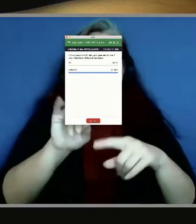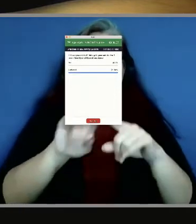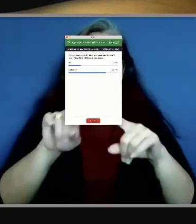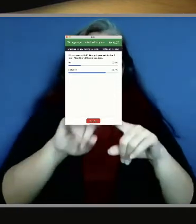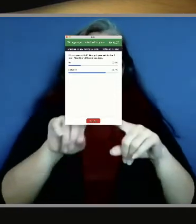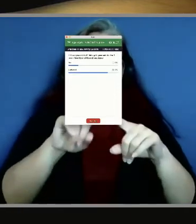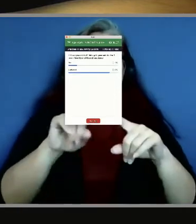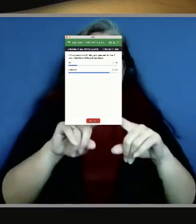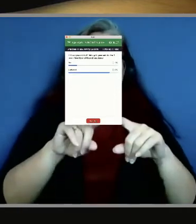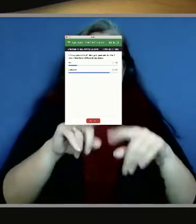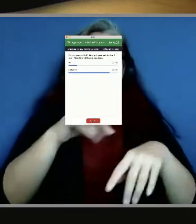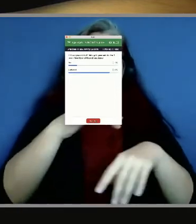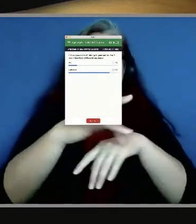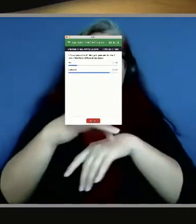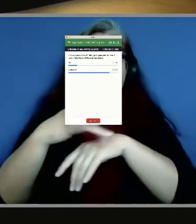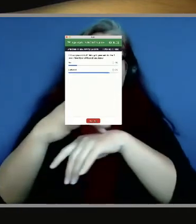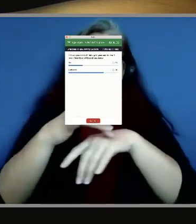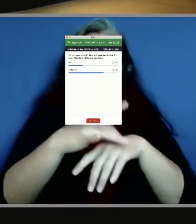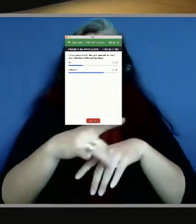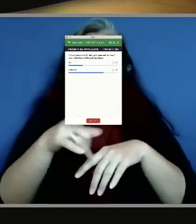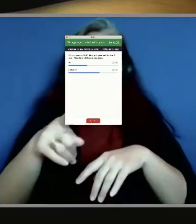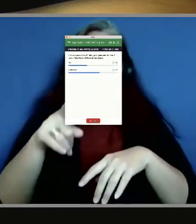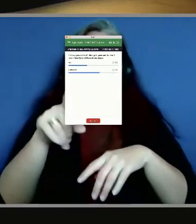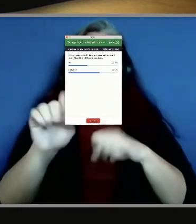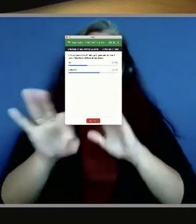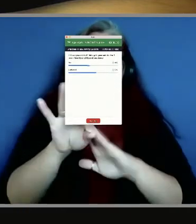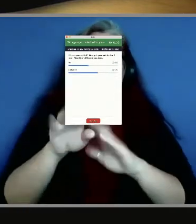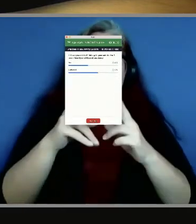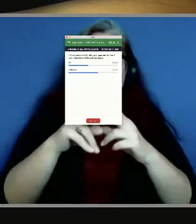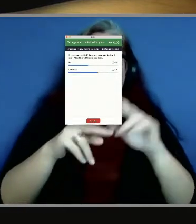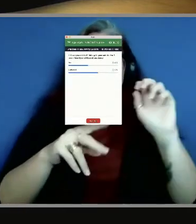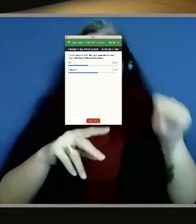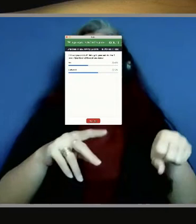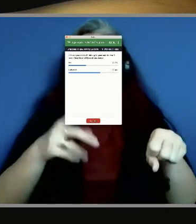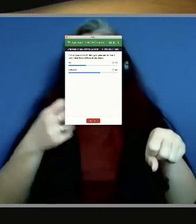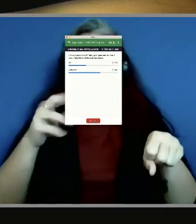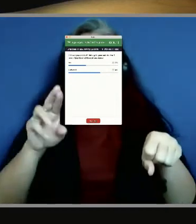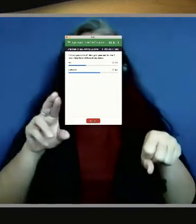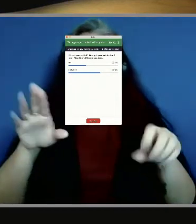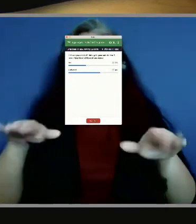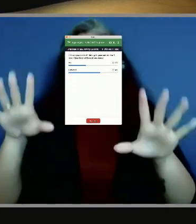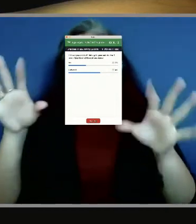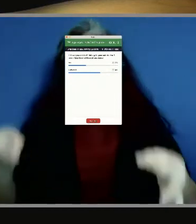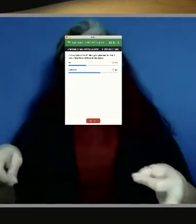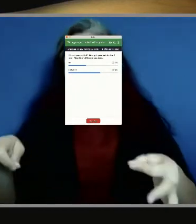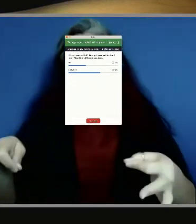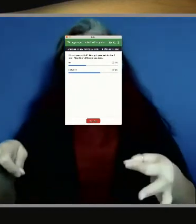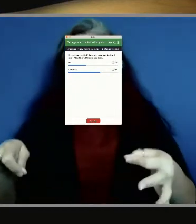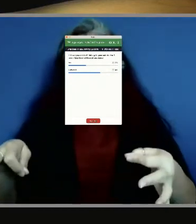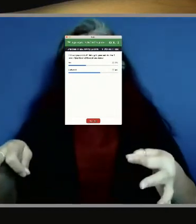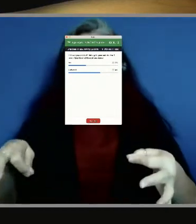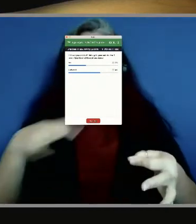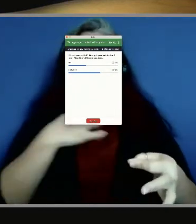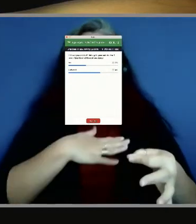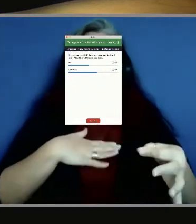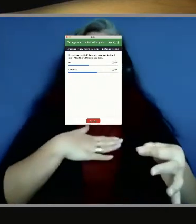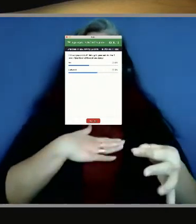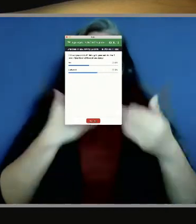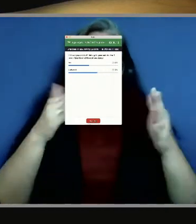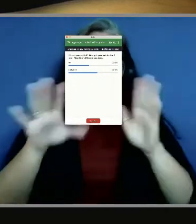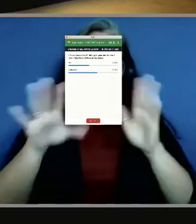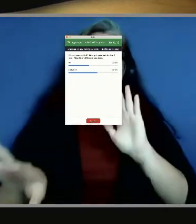Council seats? The options are yes or undecided. Please